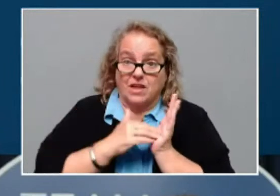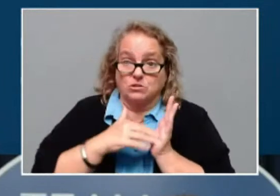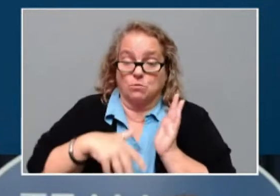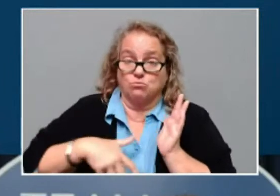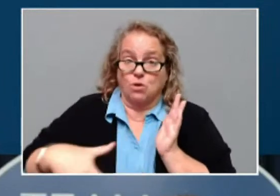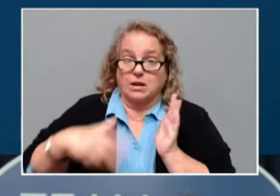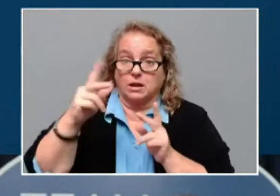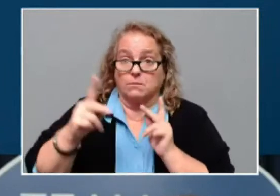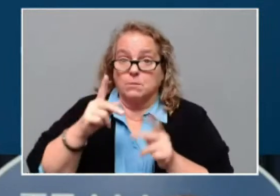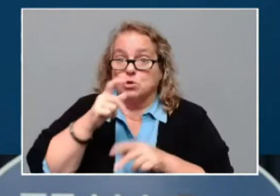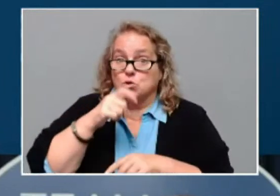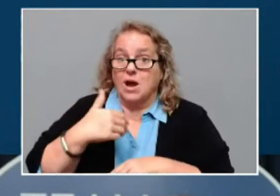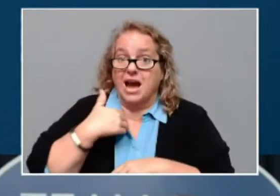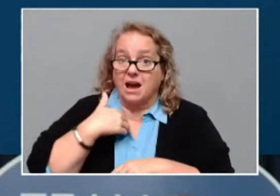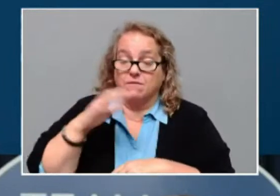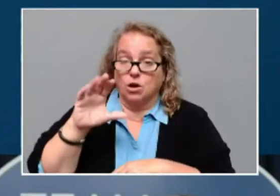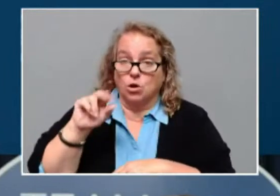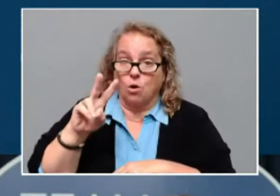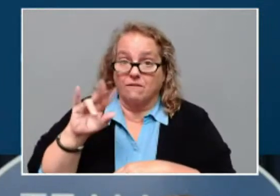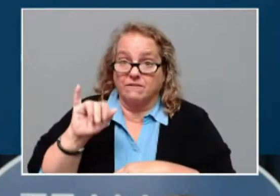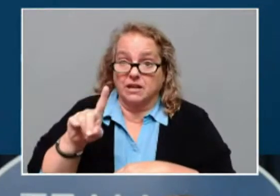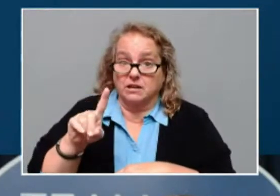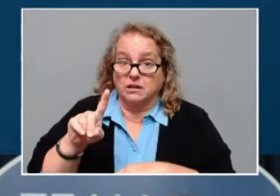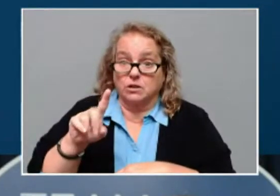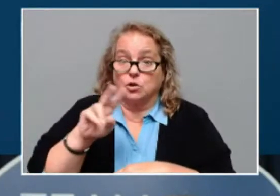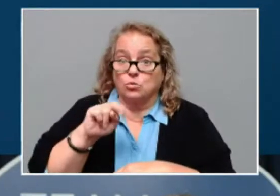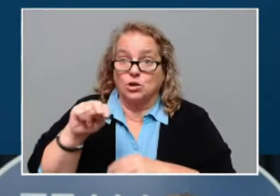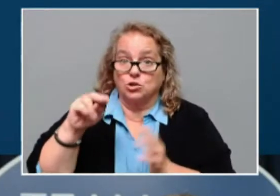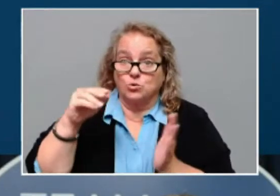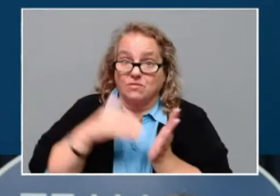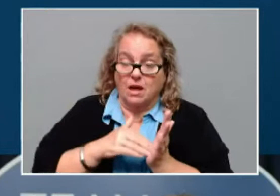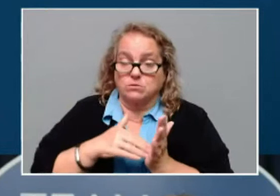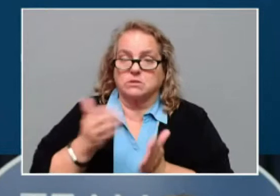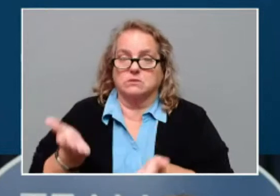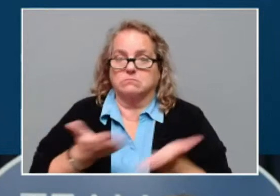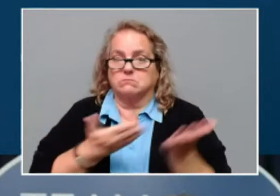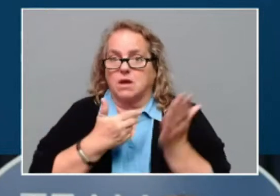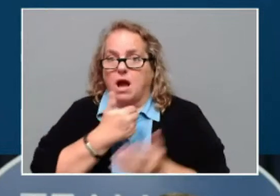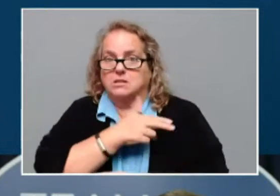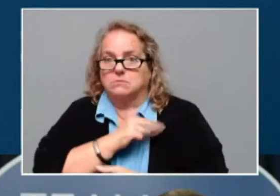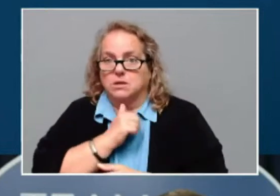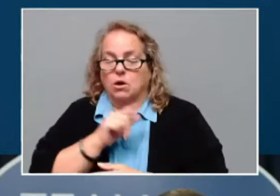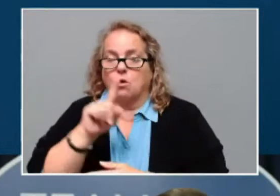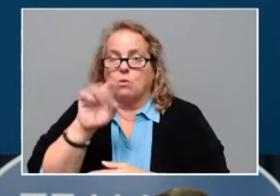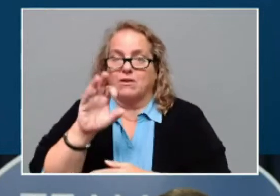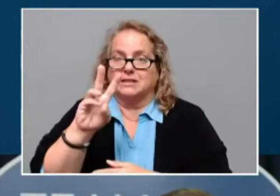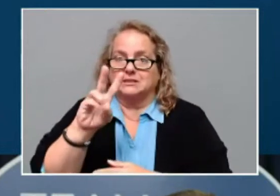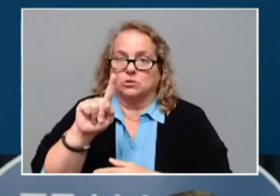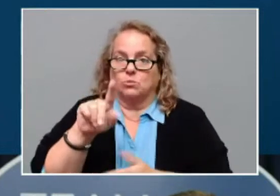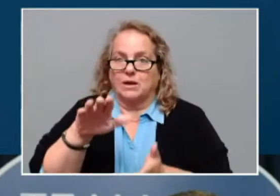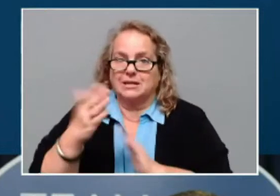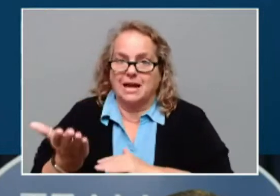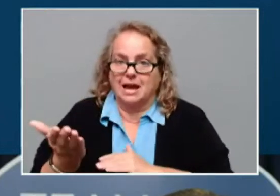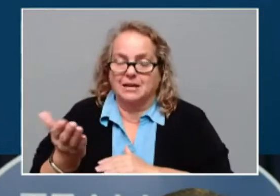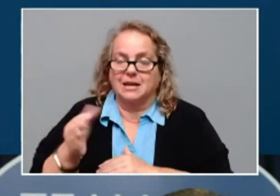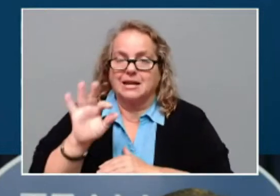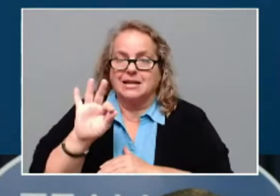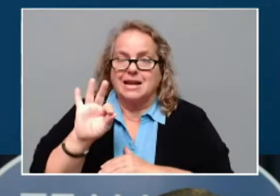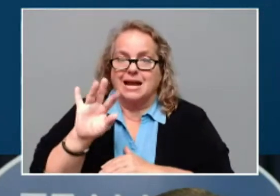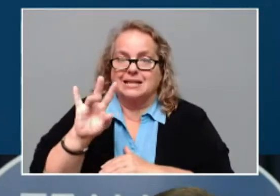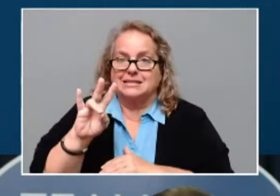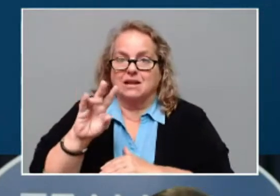for COVID-19, 22,000 have been hospitalized, 161 have died. 97%